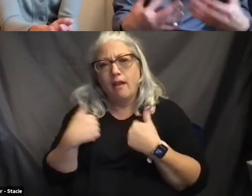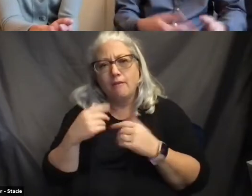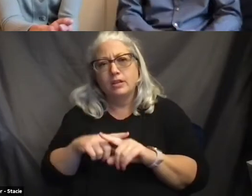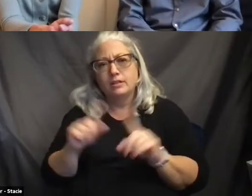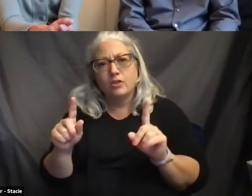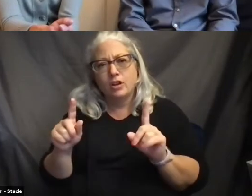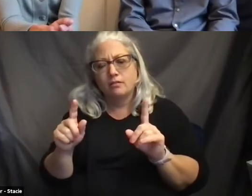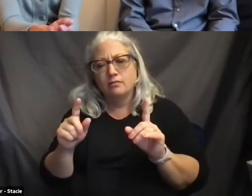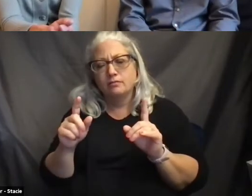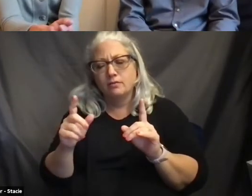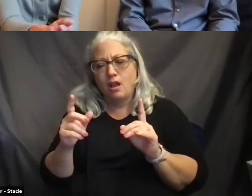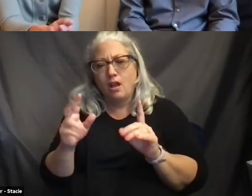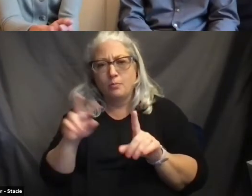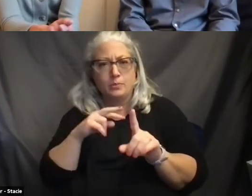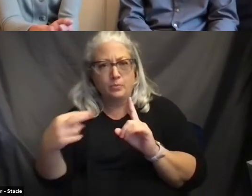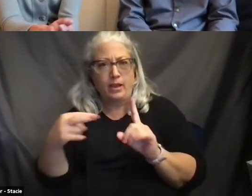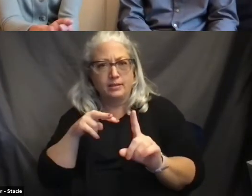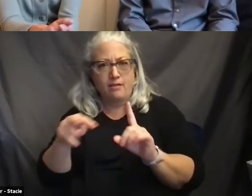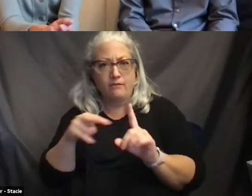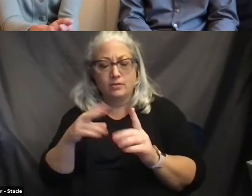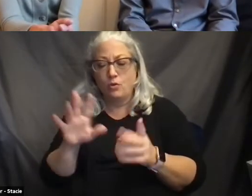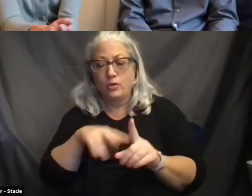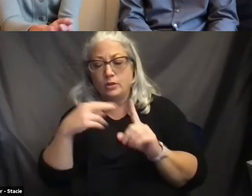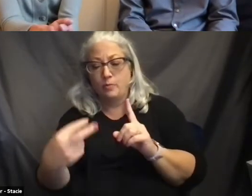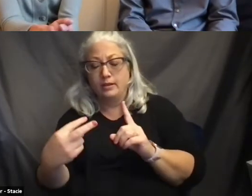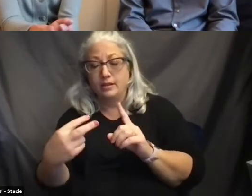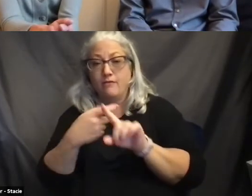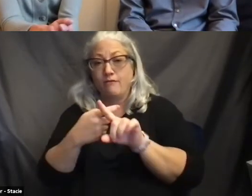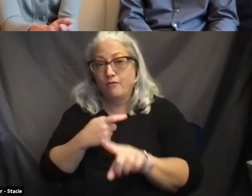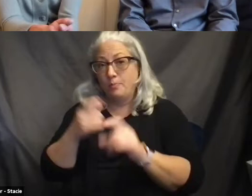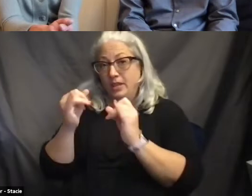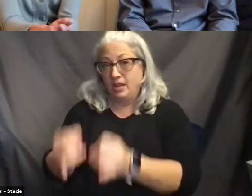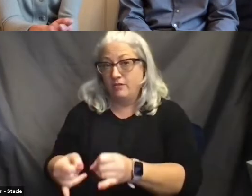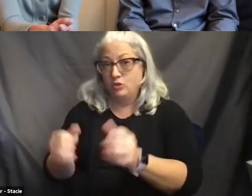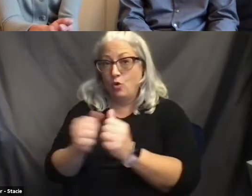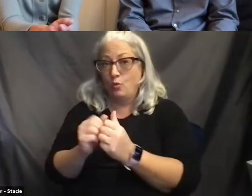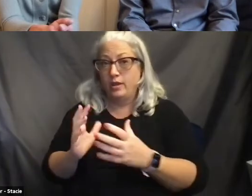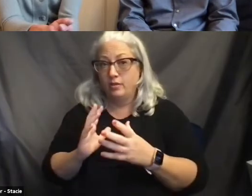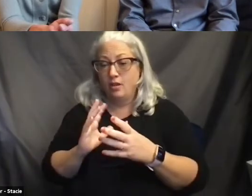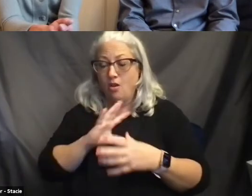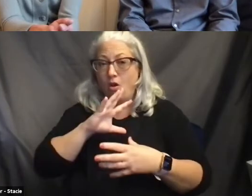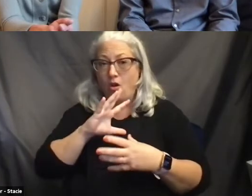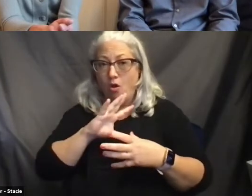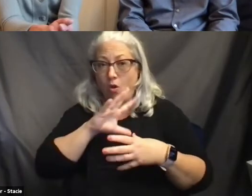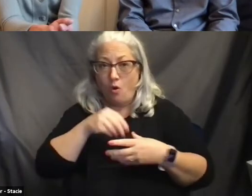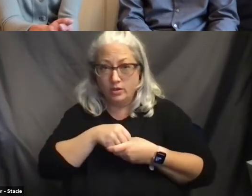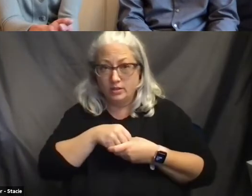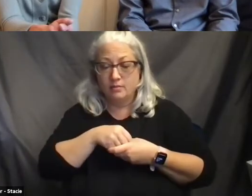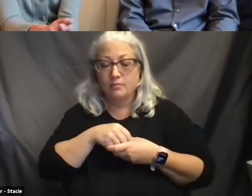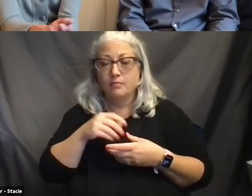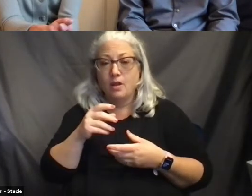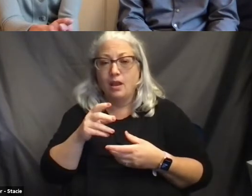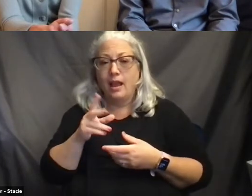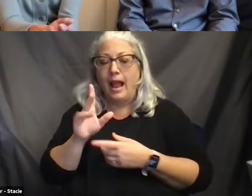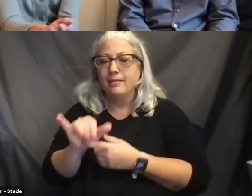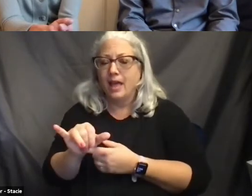individual. And that is, to me, really eye-opening, because it kind of gives you the